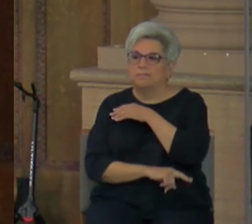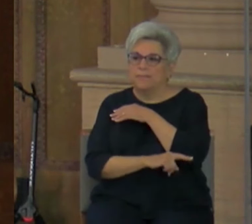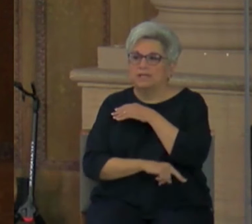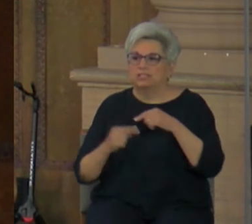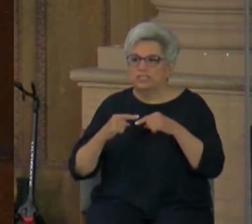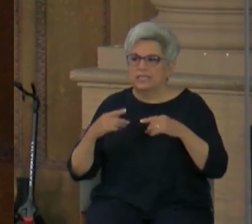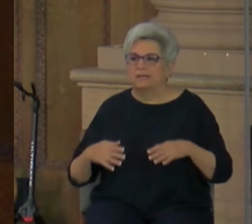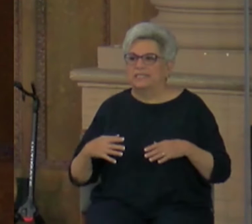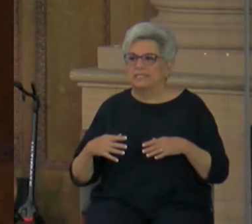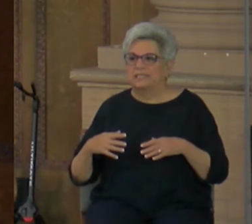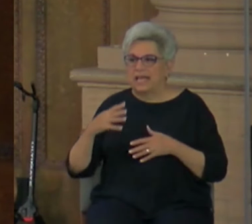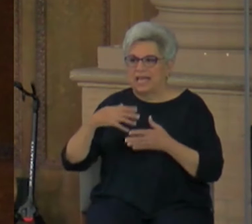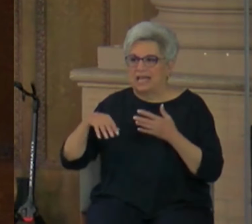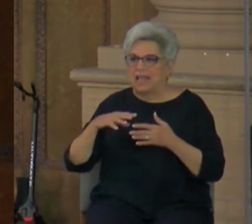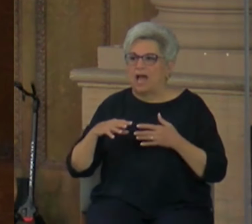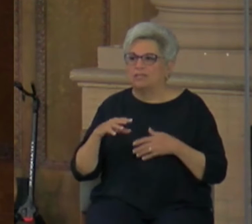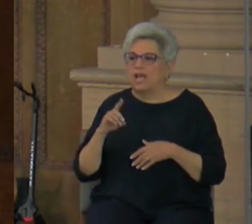of his feet."